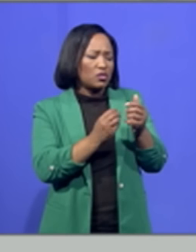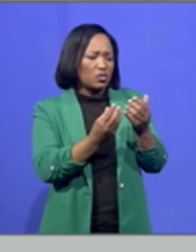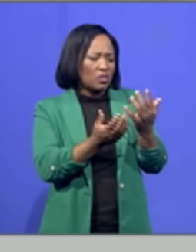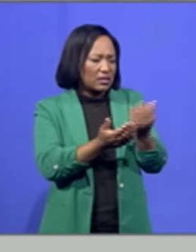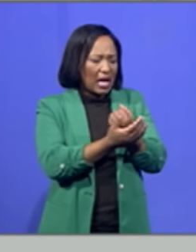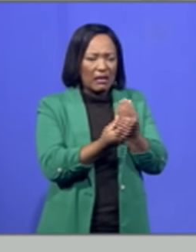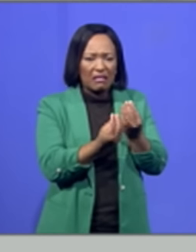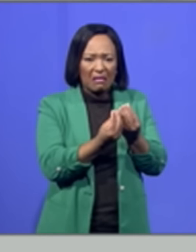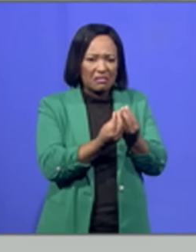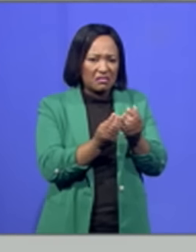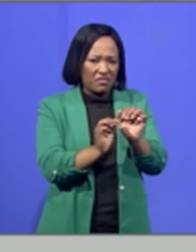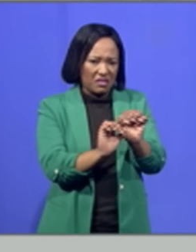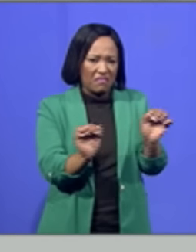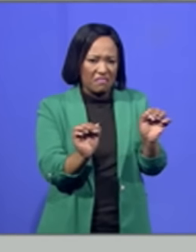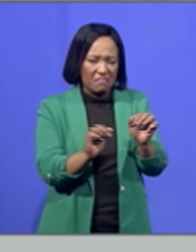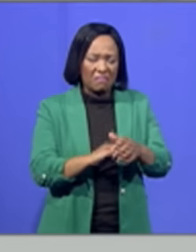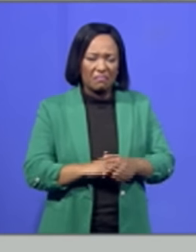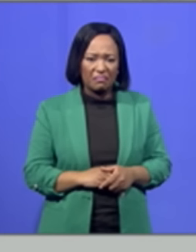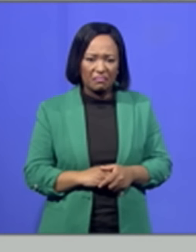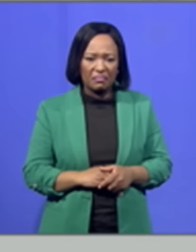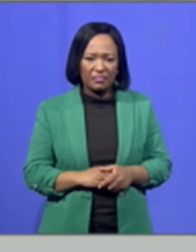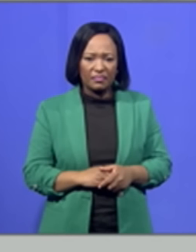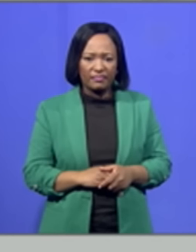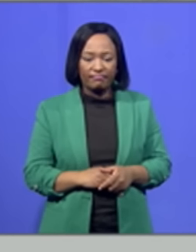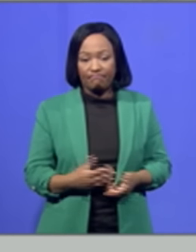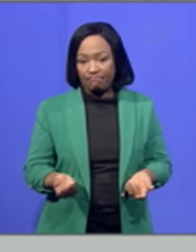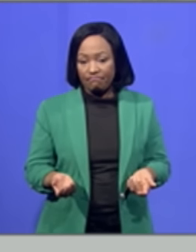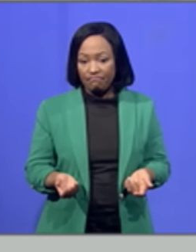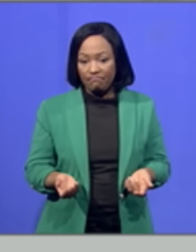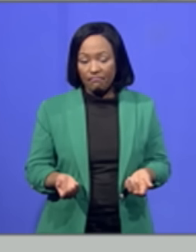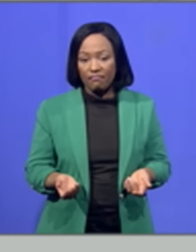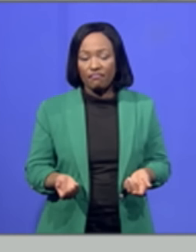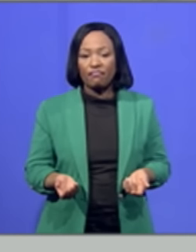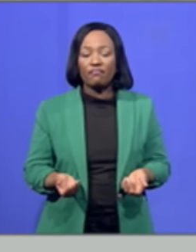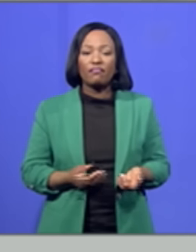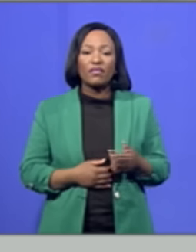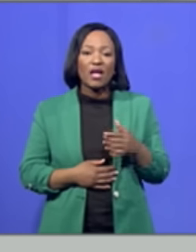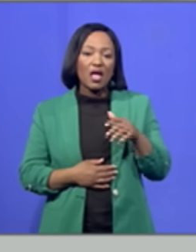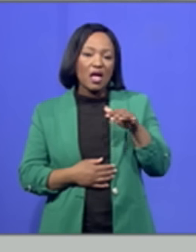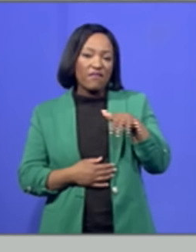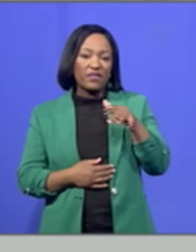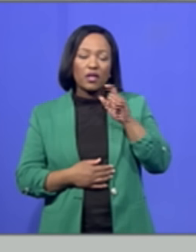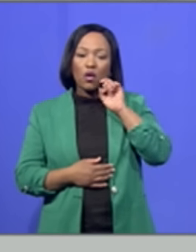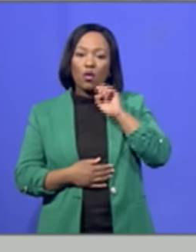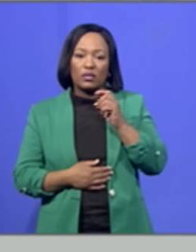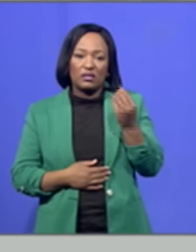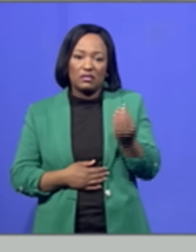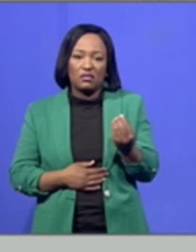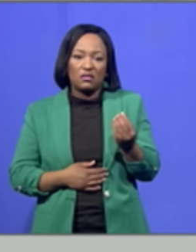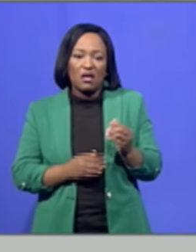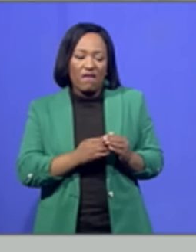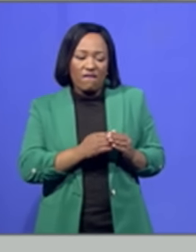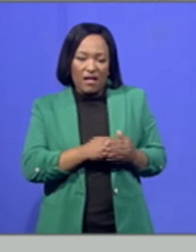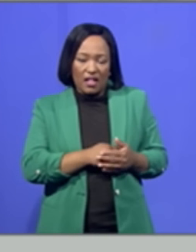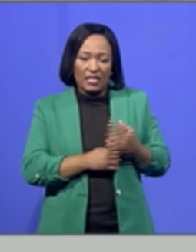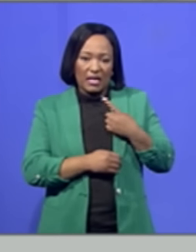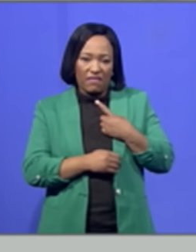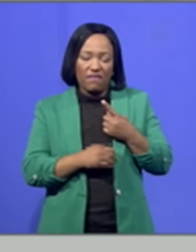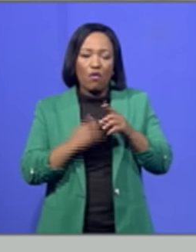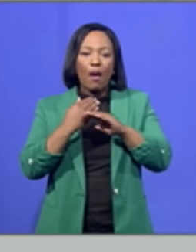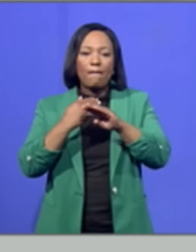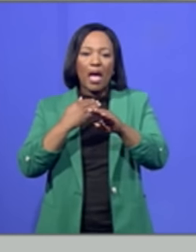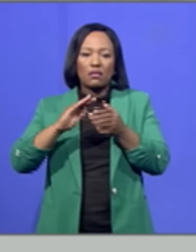for themselves. And then there are these 15-year-old then hid himself under the bed